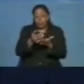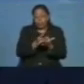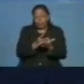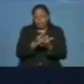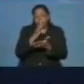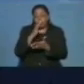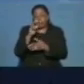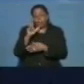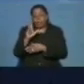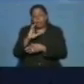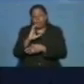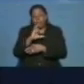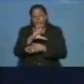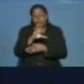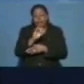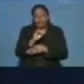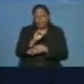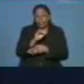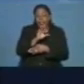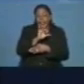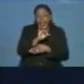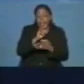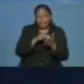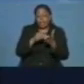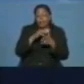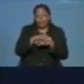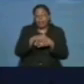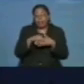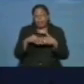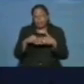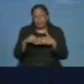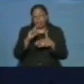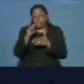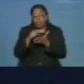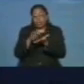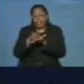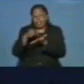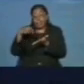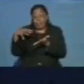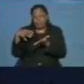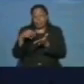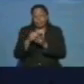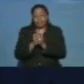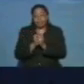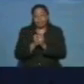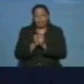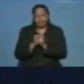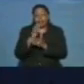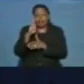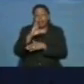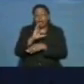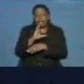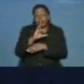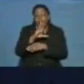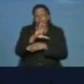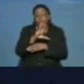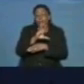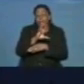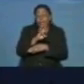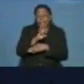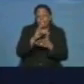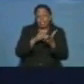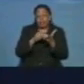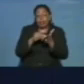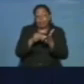be $358 million, with total expenditures of $456 million,